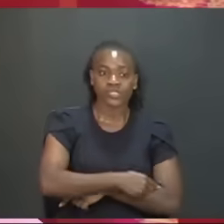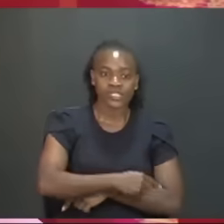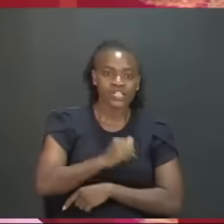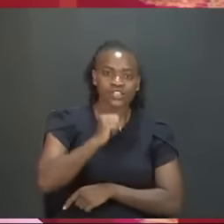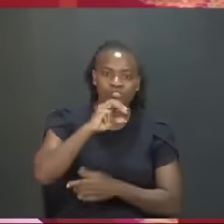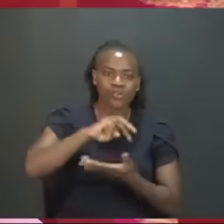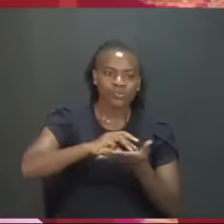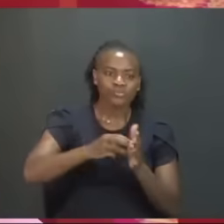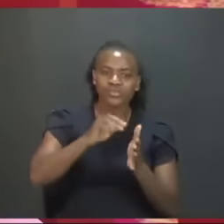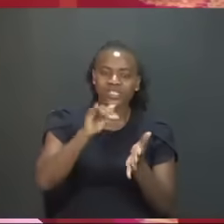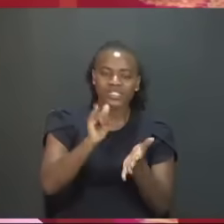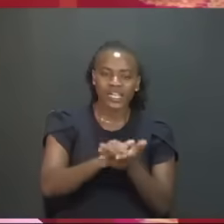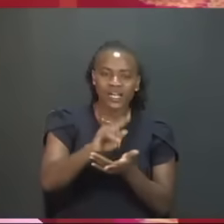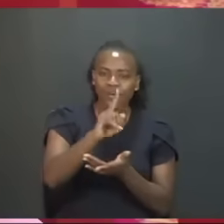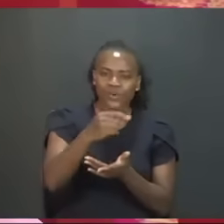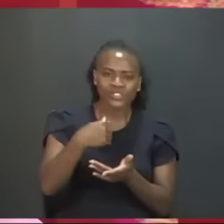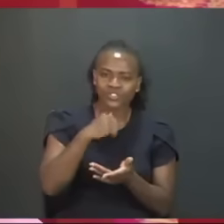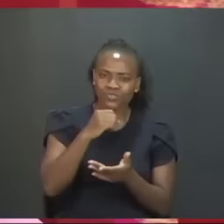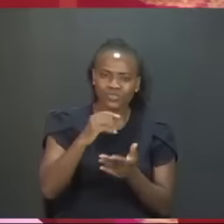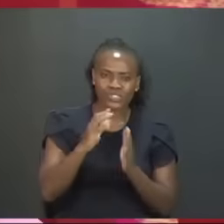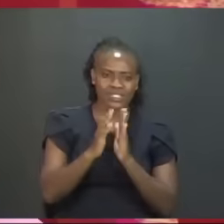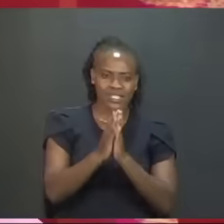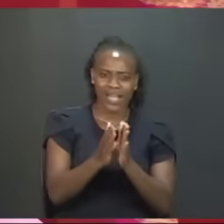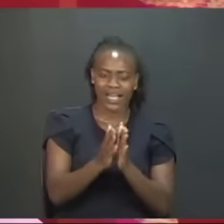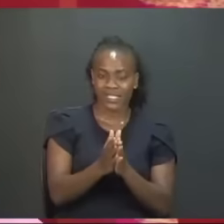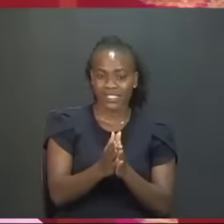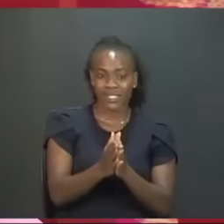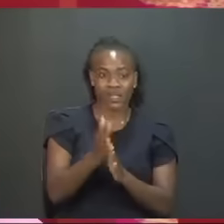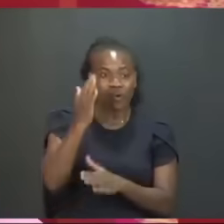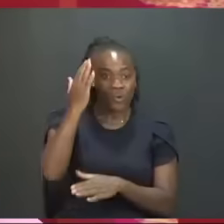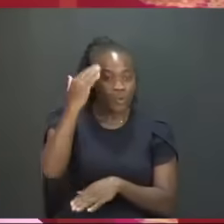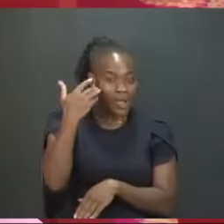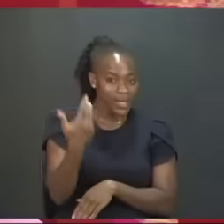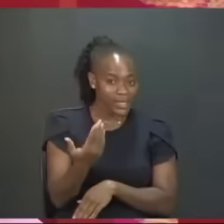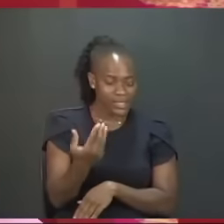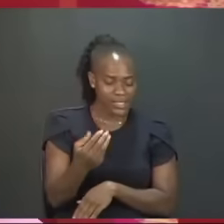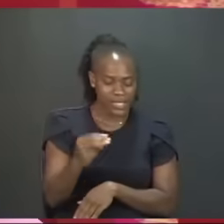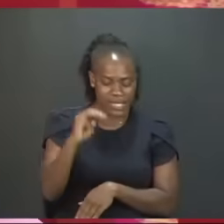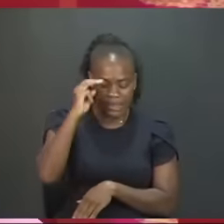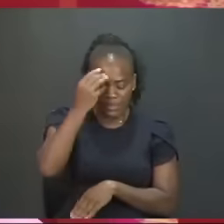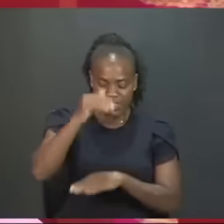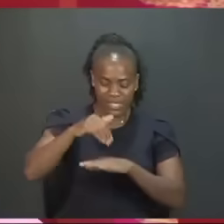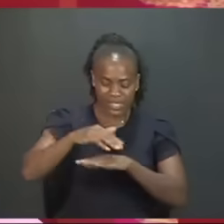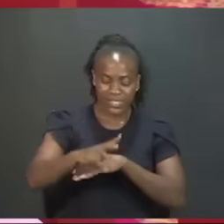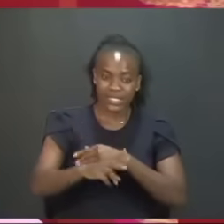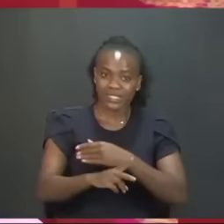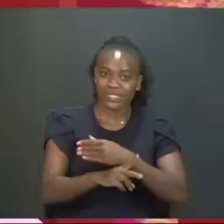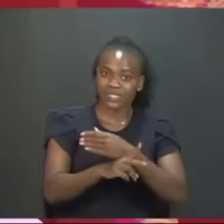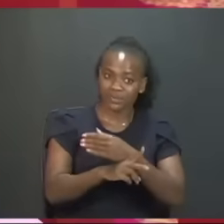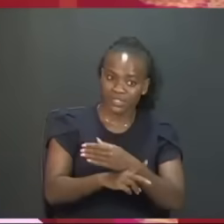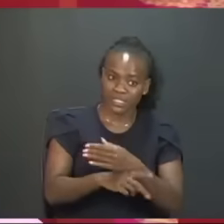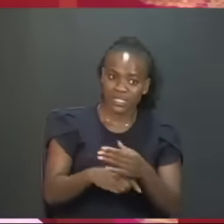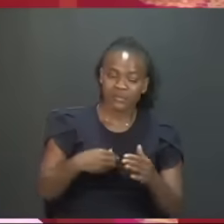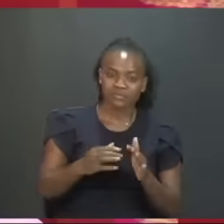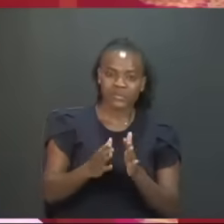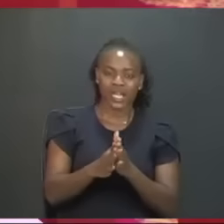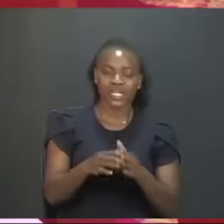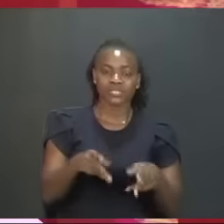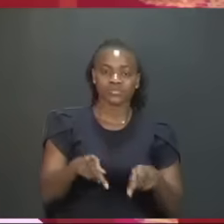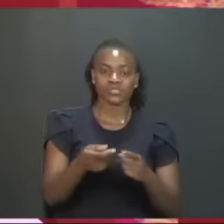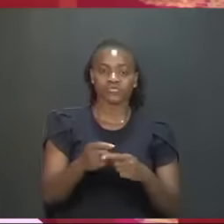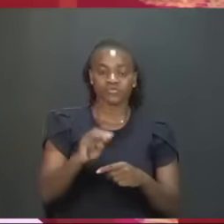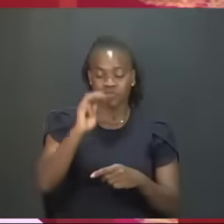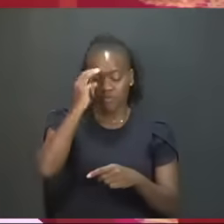that the question may not be asked today, because the minister has sent his deputy, and so I'll ask for permission from the speaker so that the